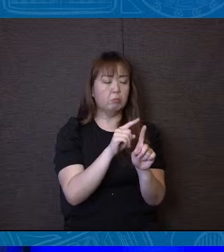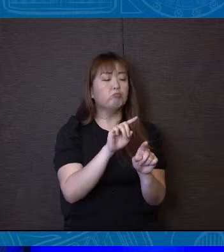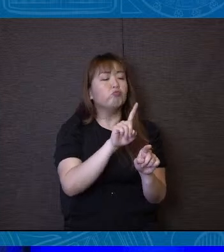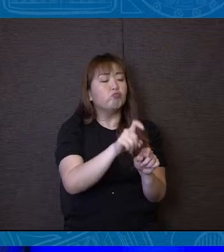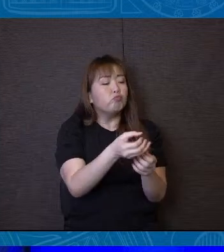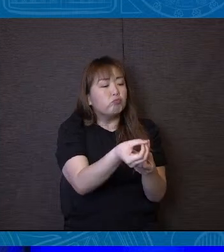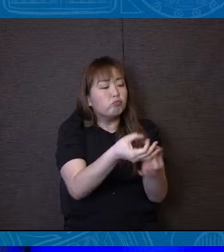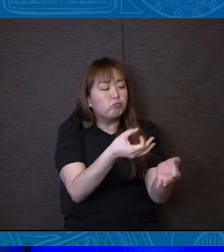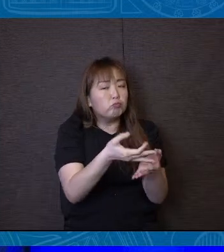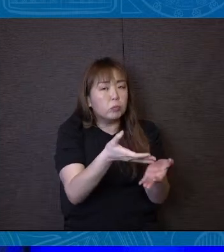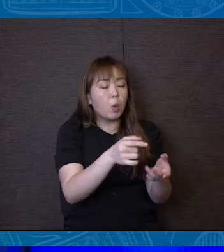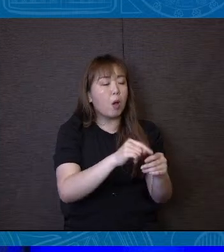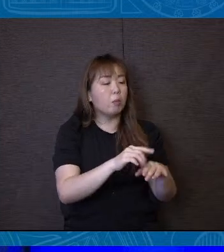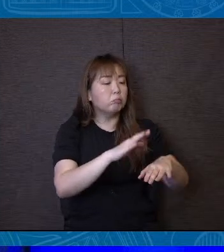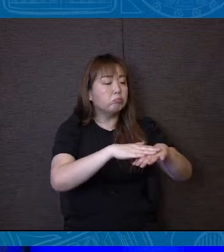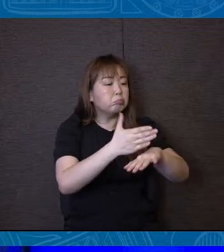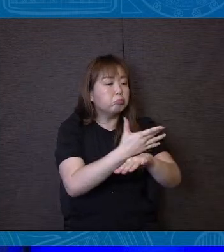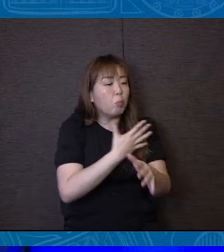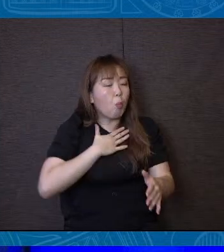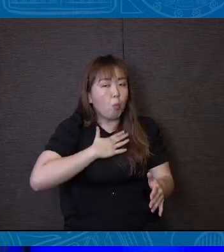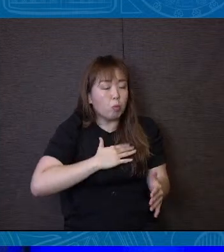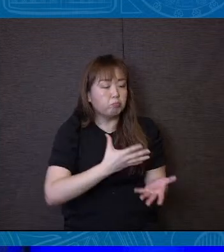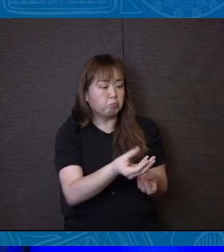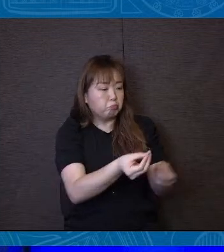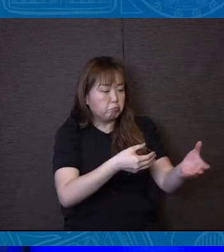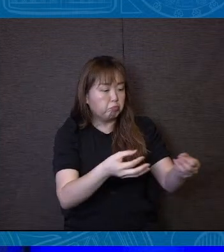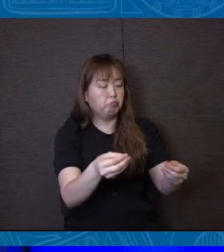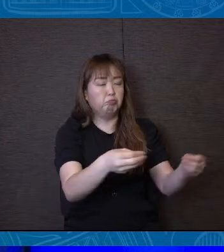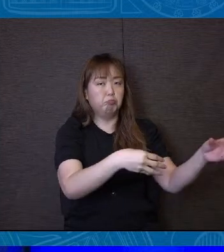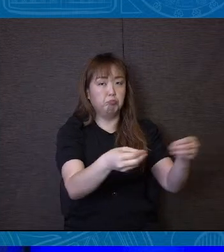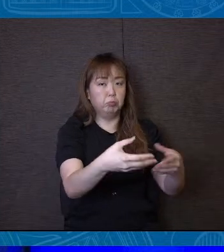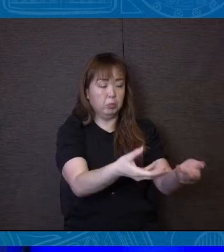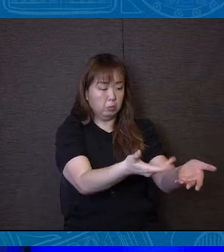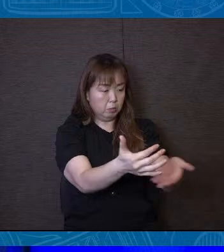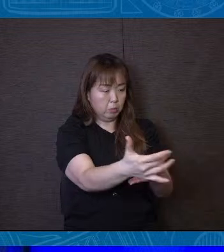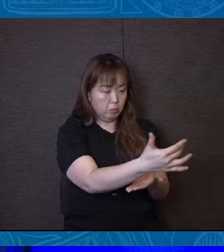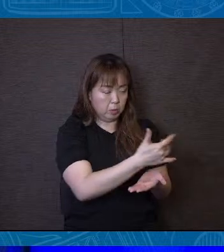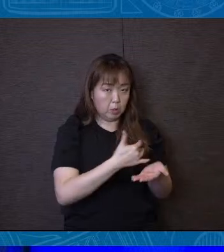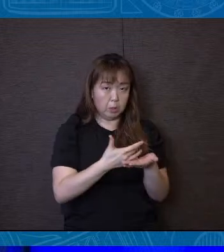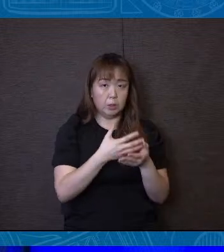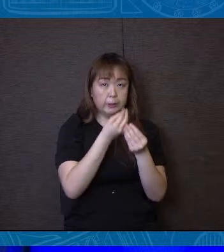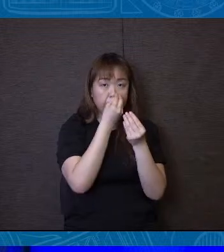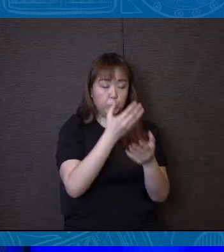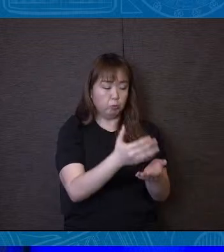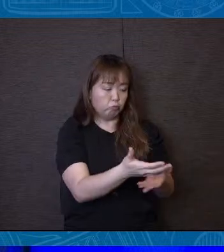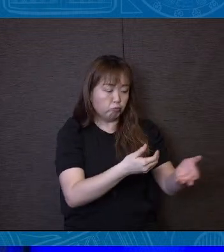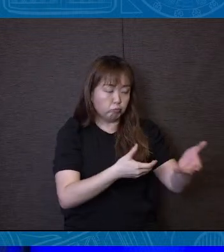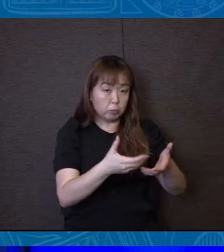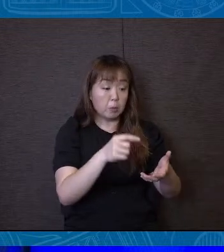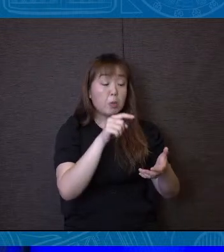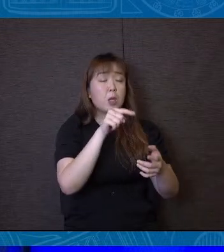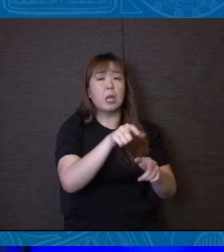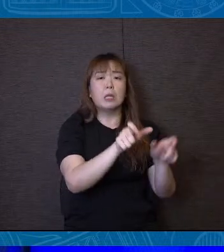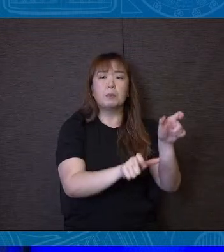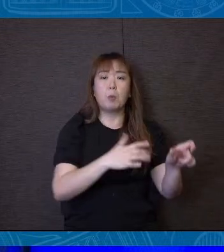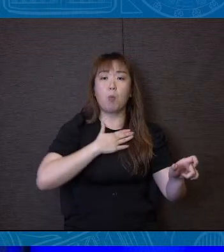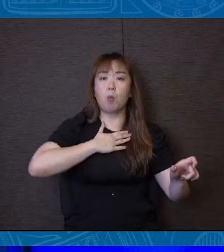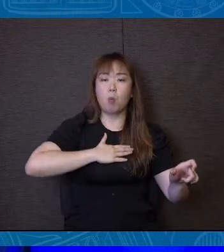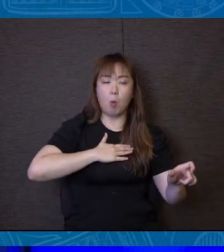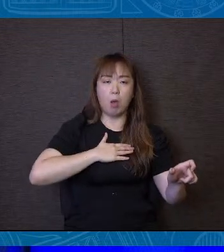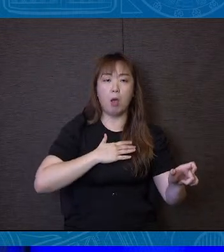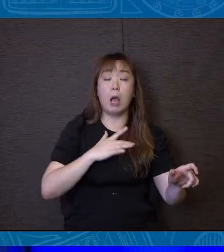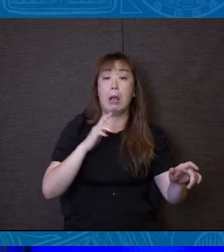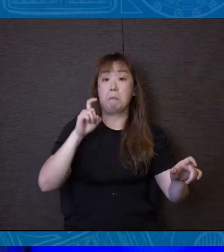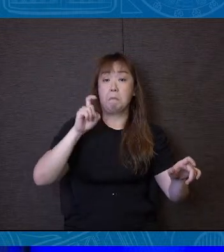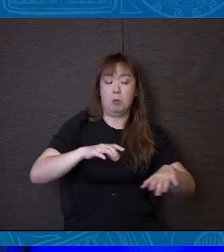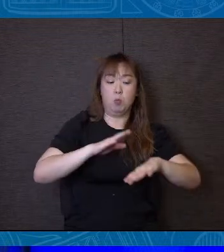warning. So what we evaluated is that they want timely warnings to be reaching to them, and inclusiveness.